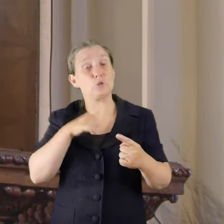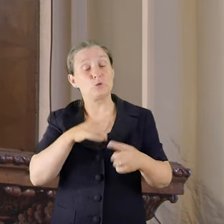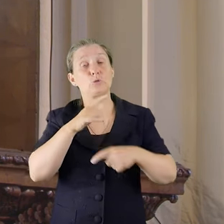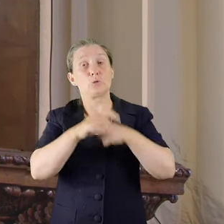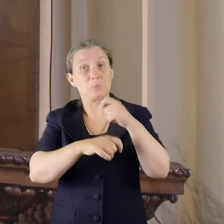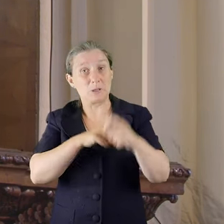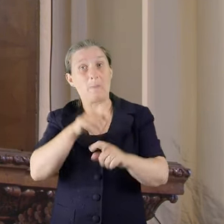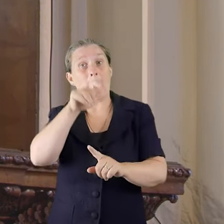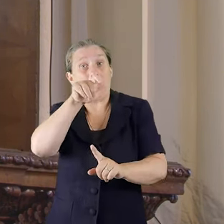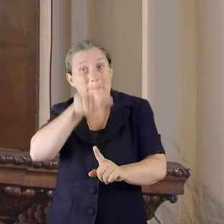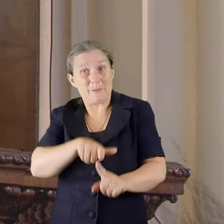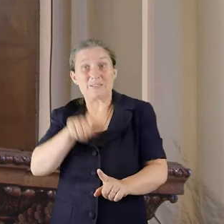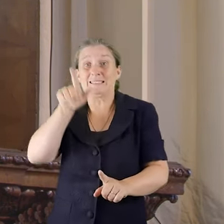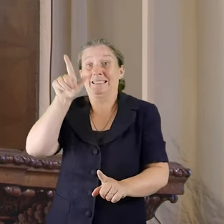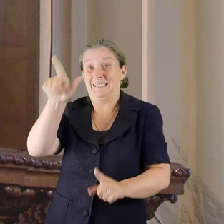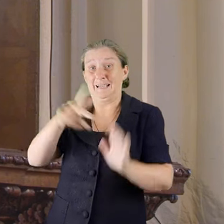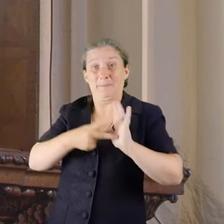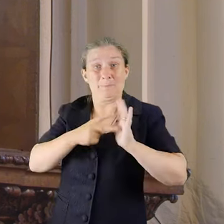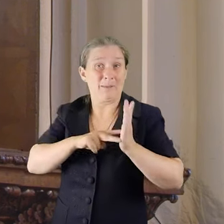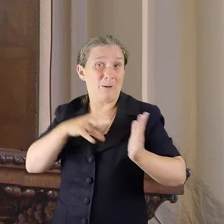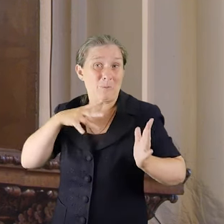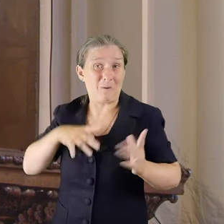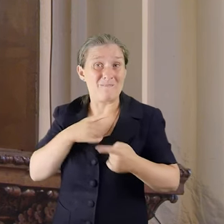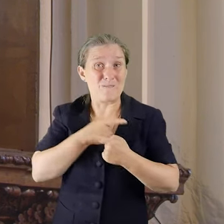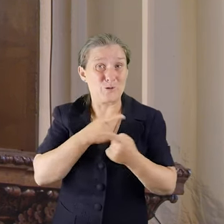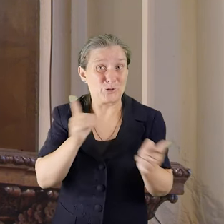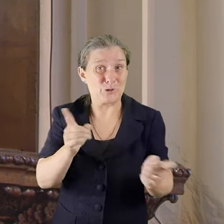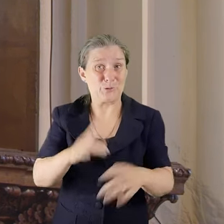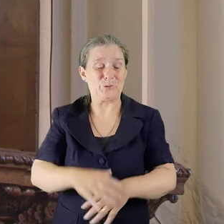who you are supposed to be.